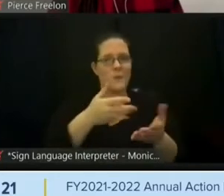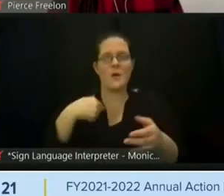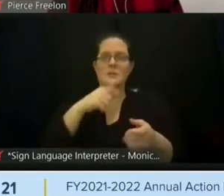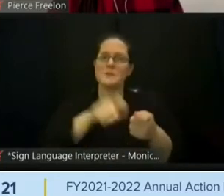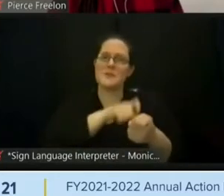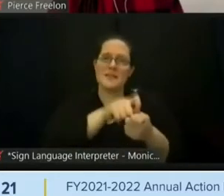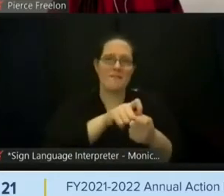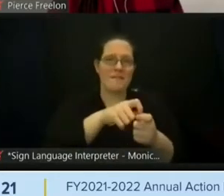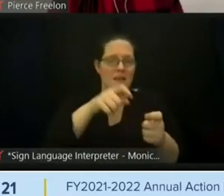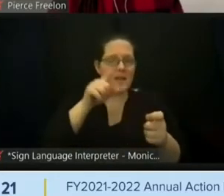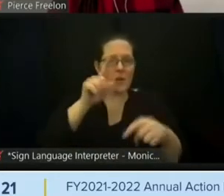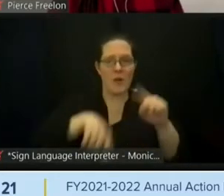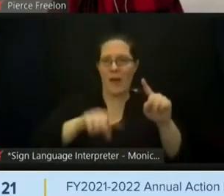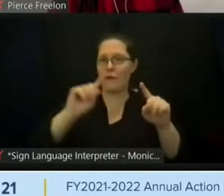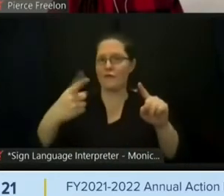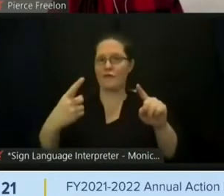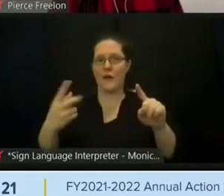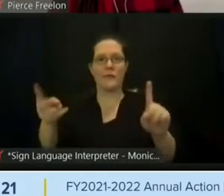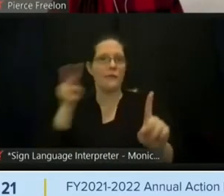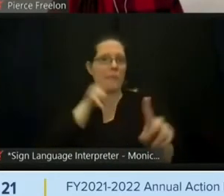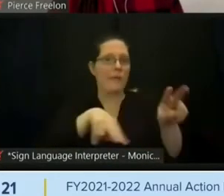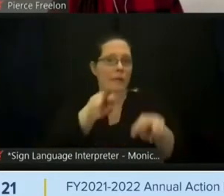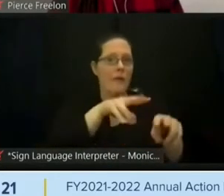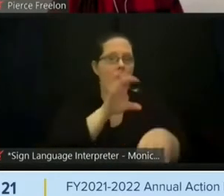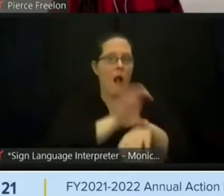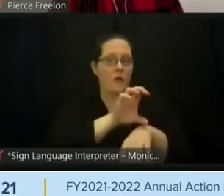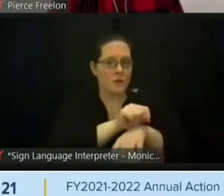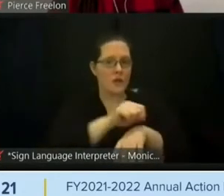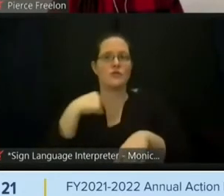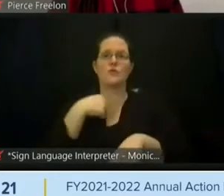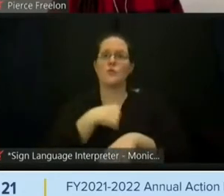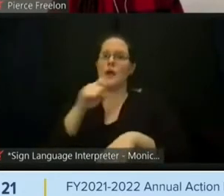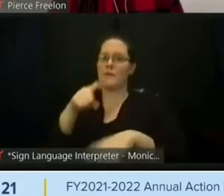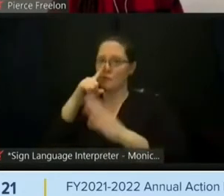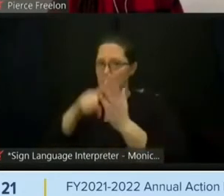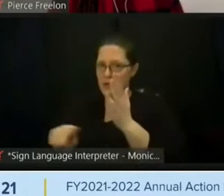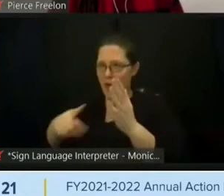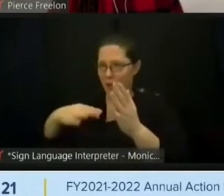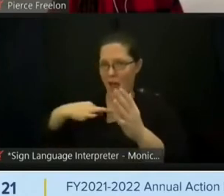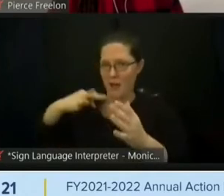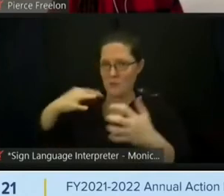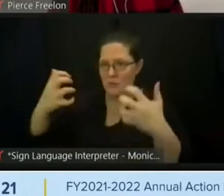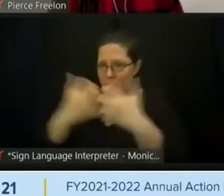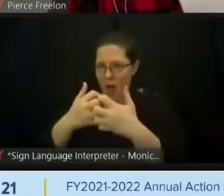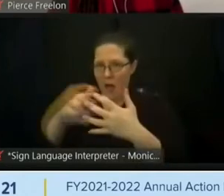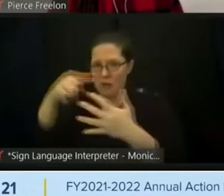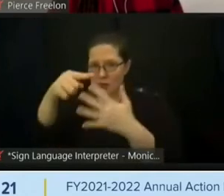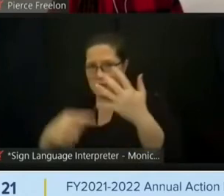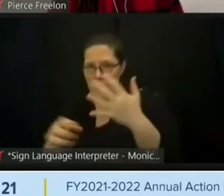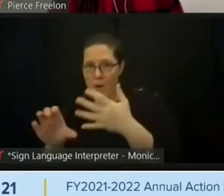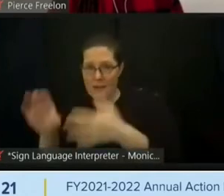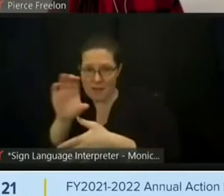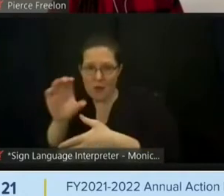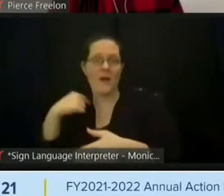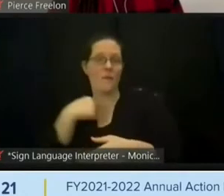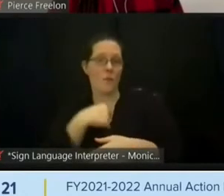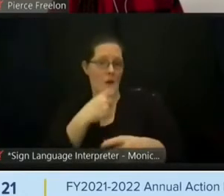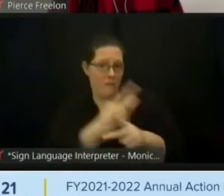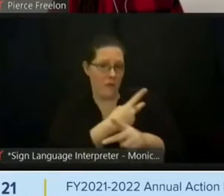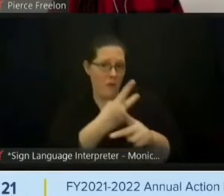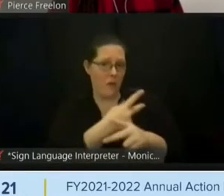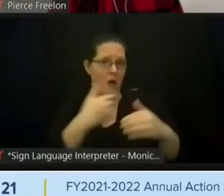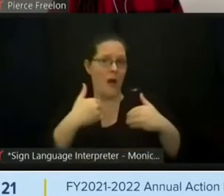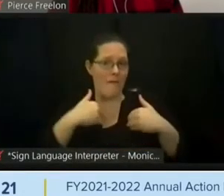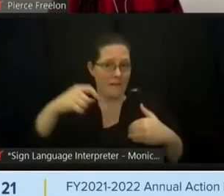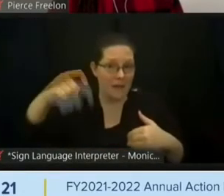for consultations. We do have to check them for eligibility, but we do receive that there is a need in that